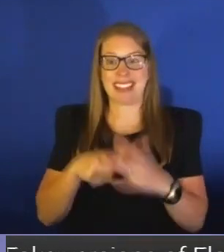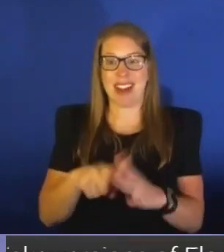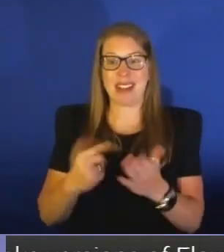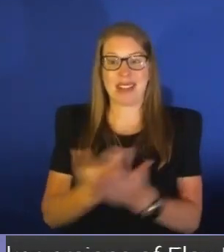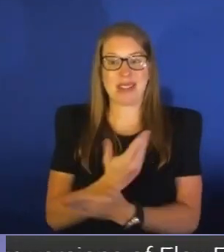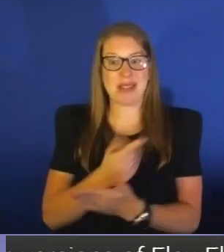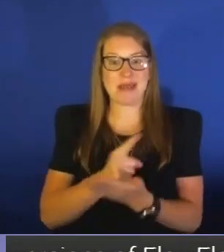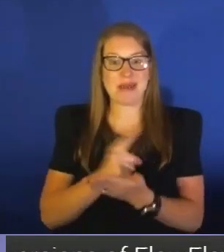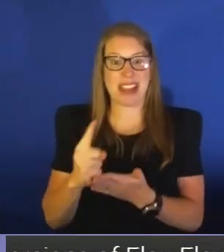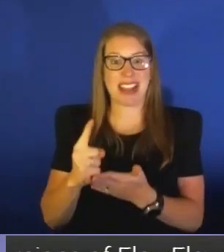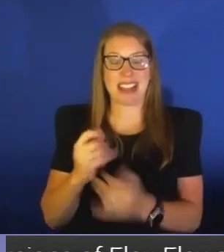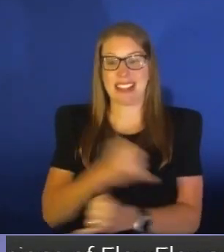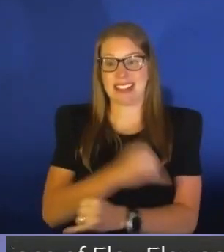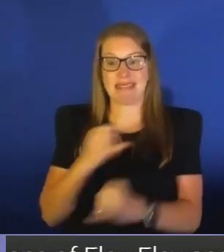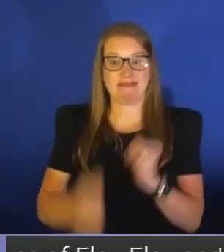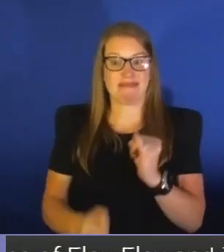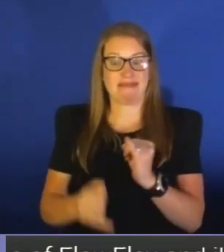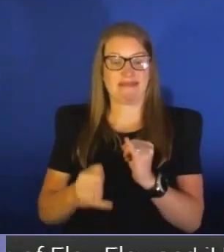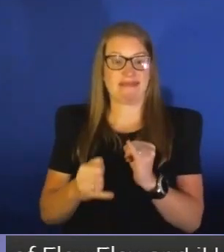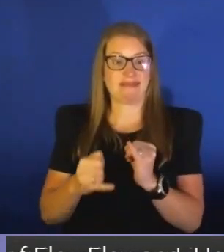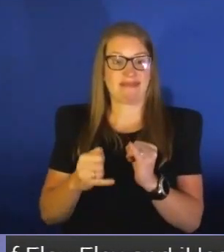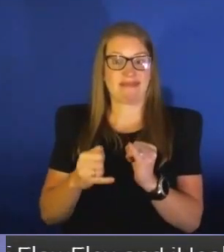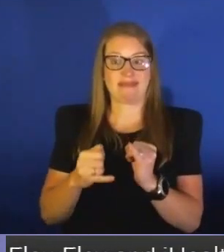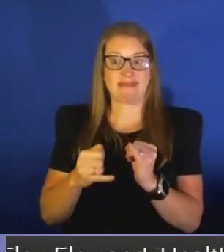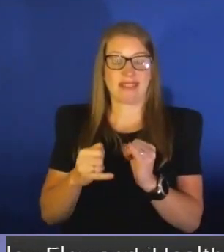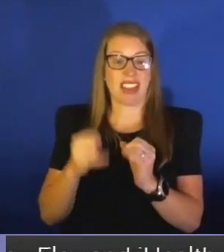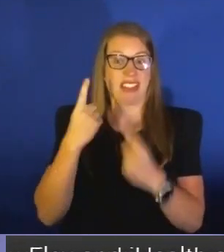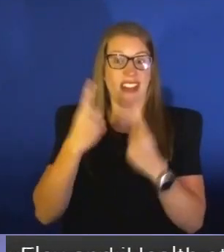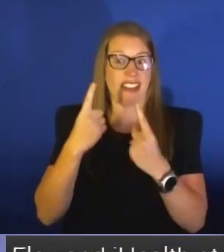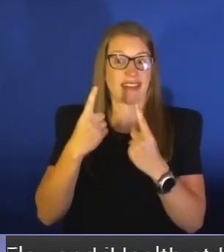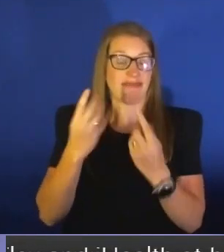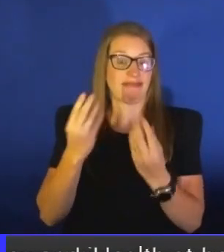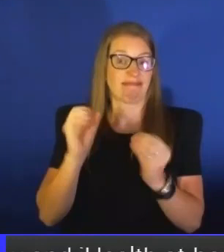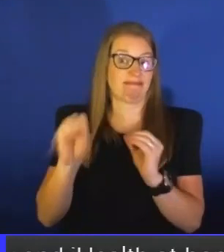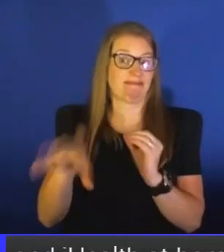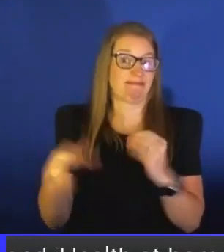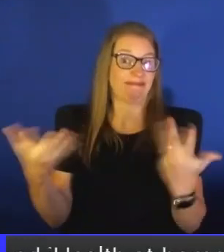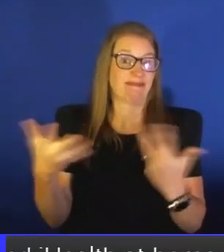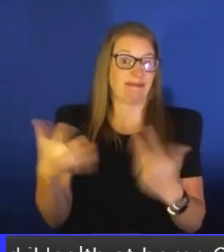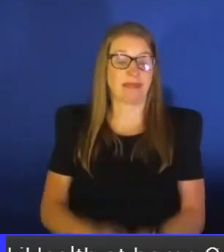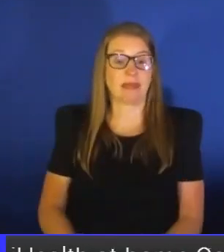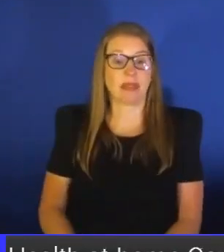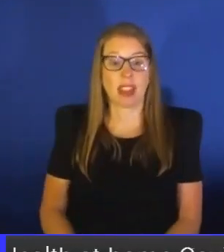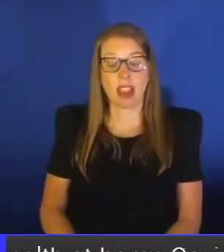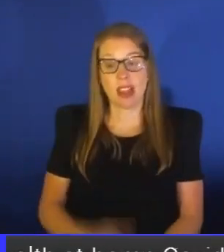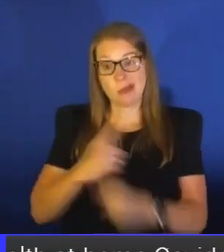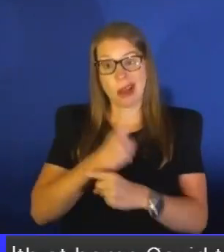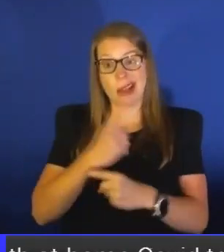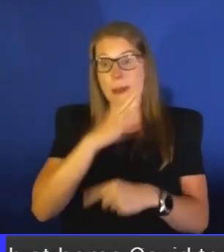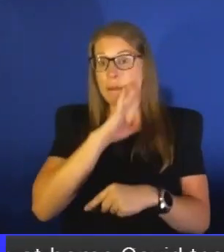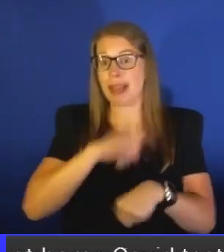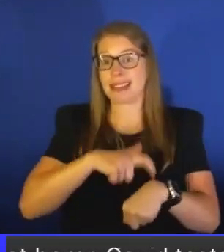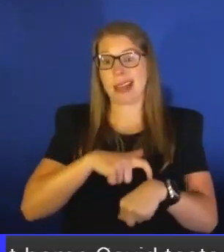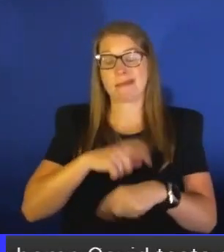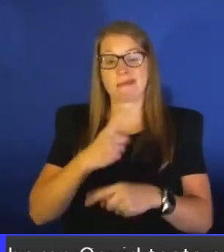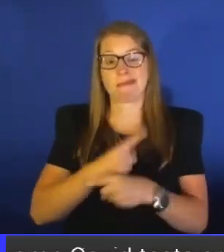your parting advice for us as we head into the week, and good sleep advice? Regular bedtime, regular wake-up time.